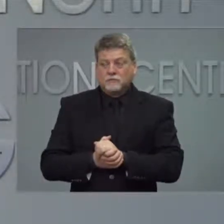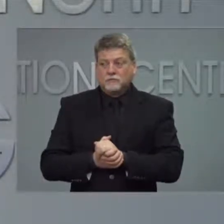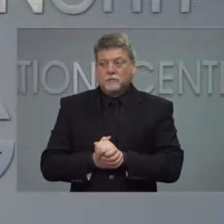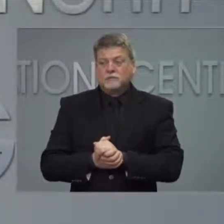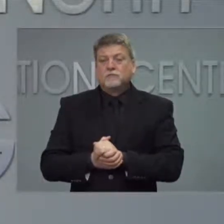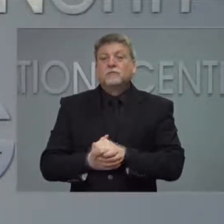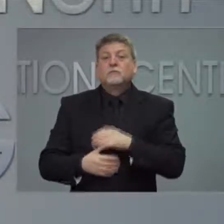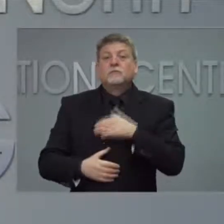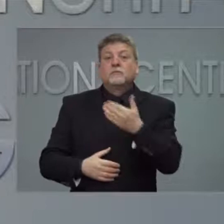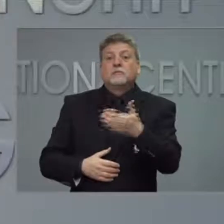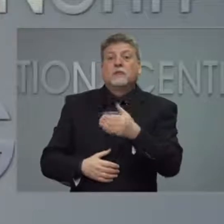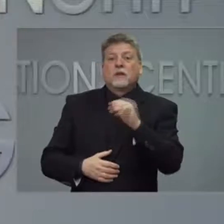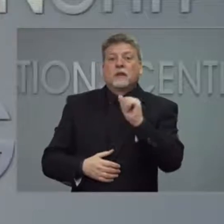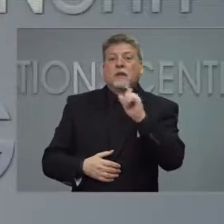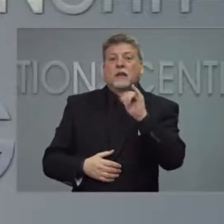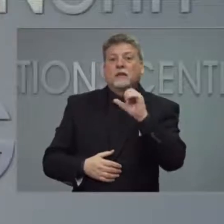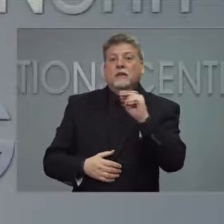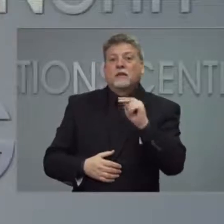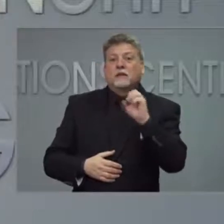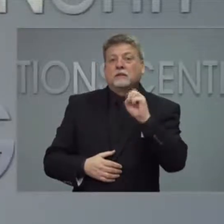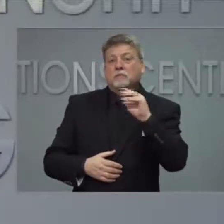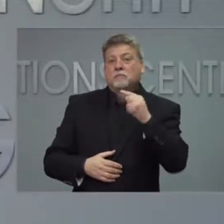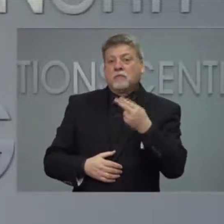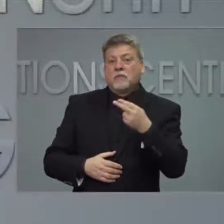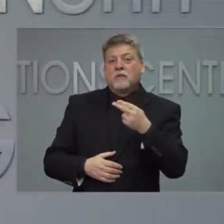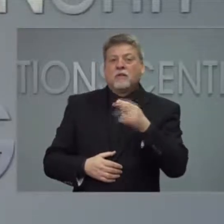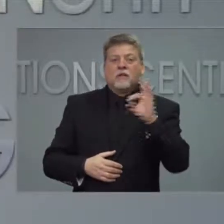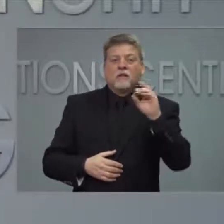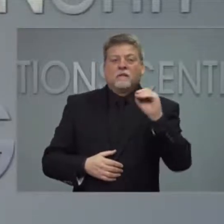Our next question is from Allison Smith with Fox 8.